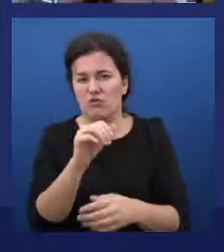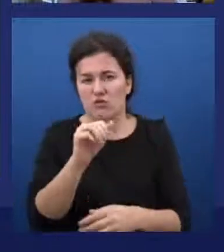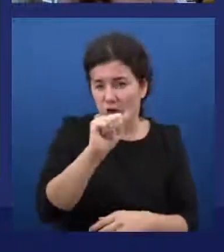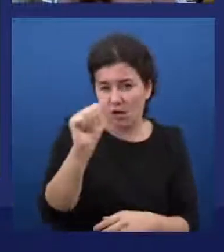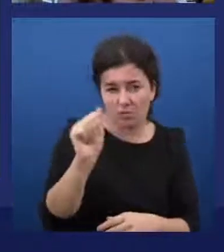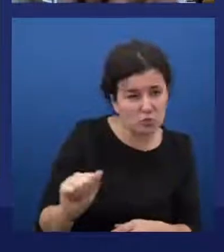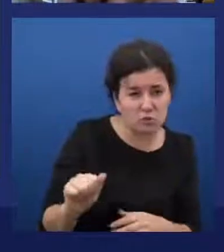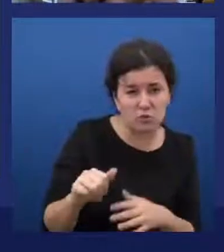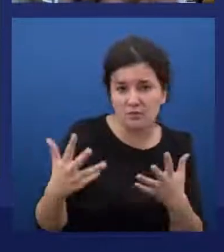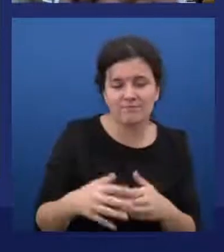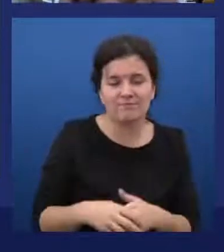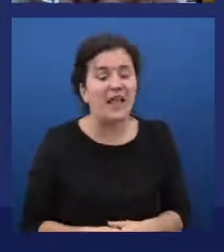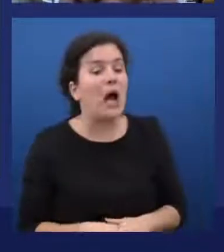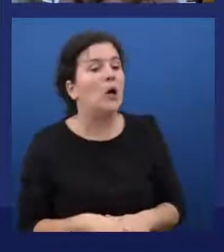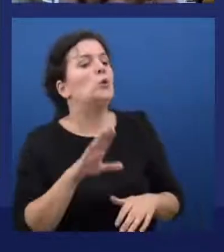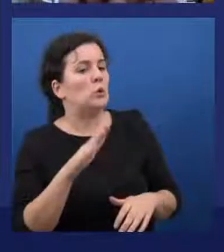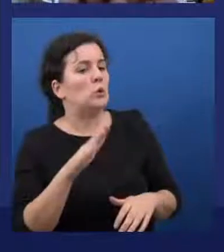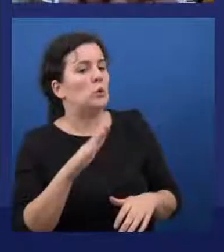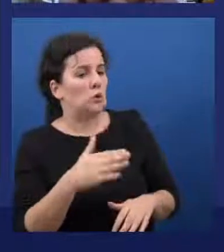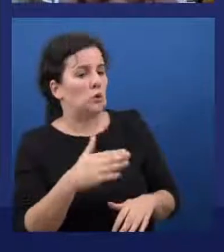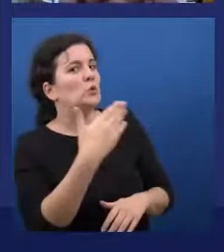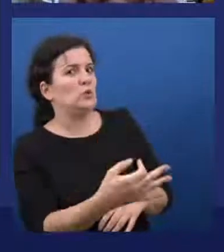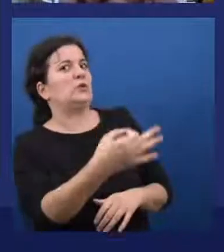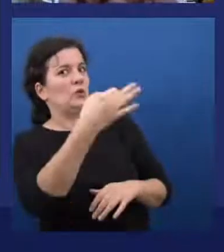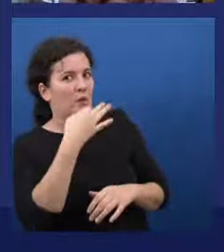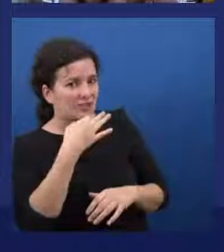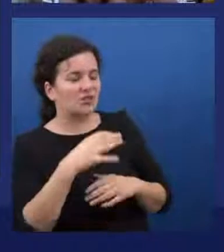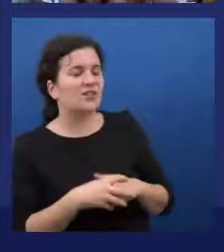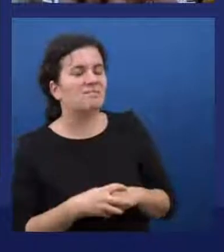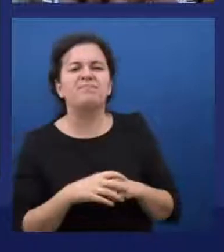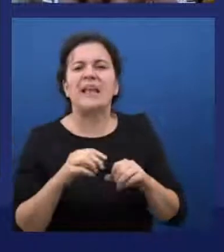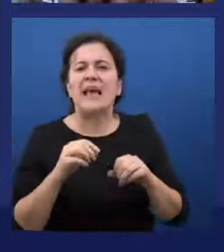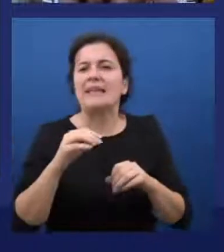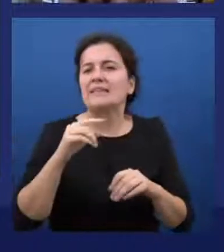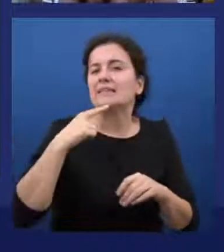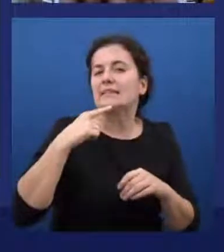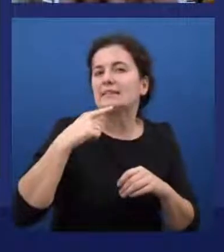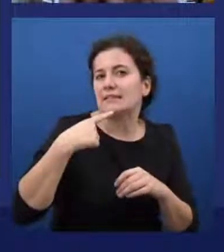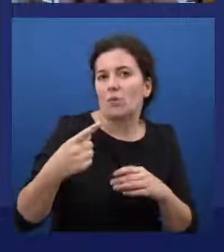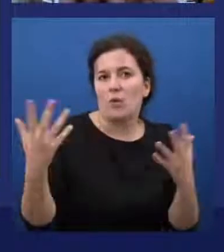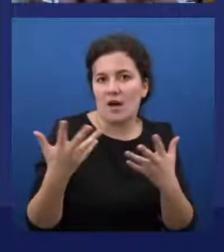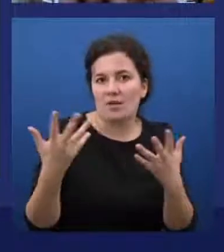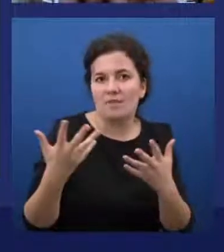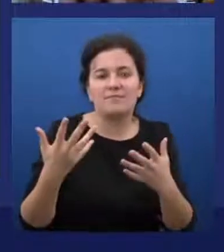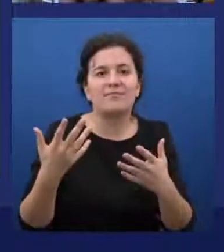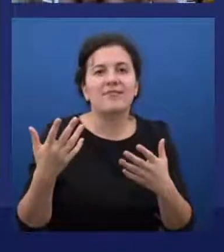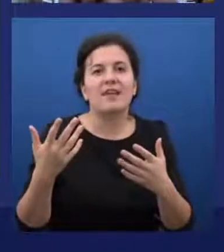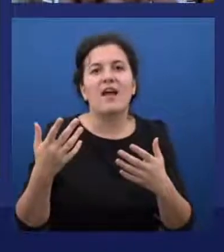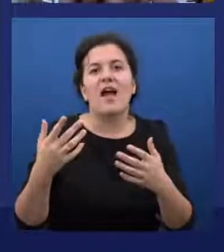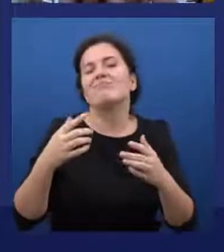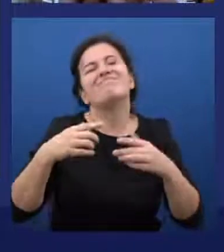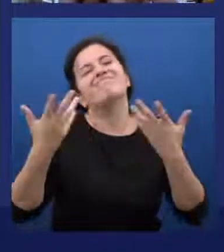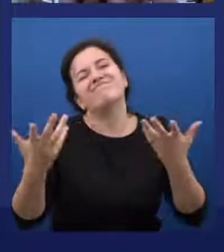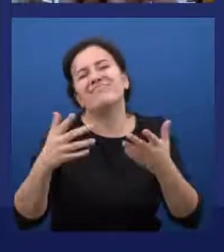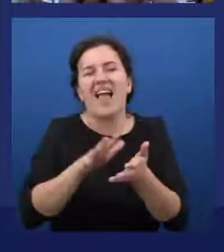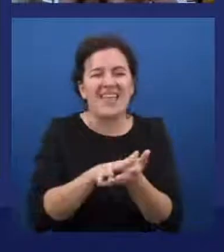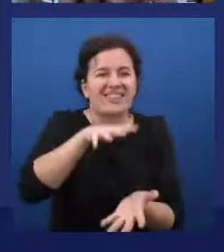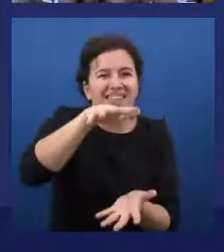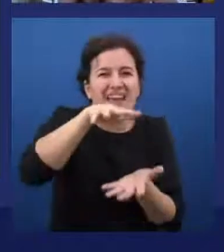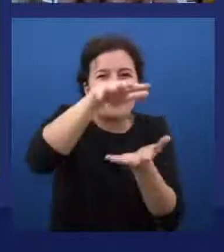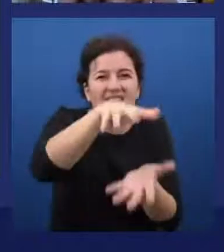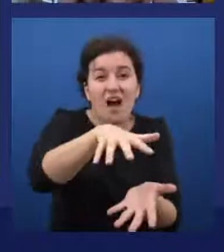That's a good question. Unfortunately, I can tell you the end price because it depends on what kind of data you have, the amount of